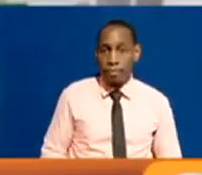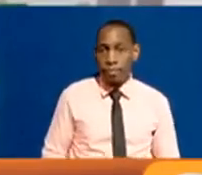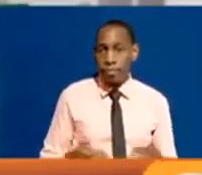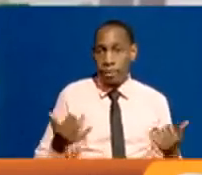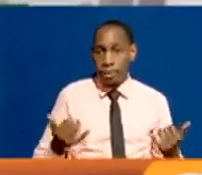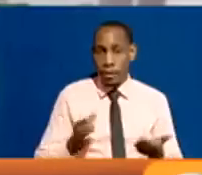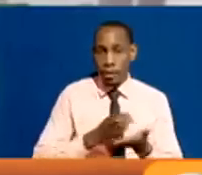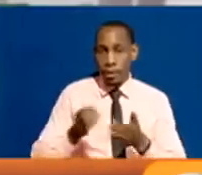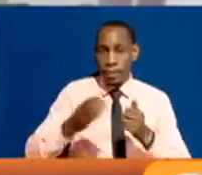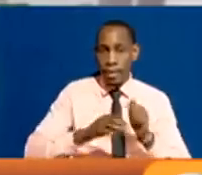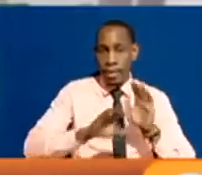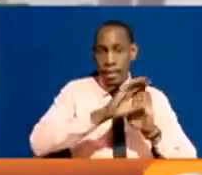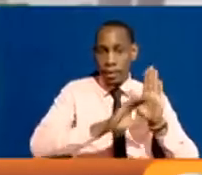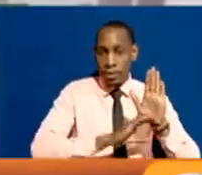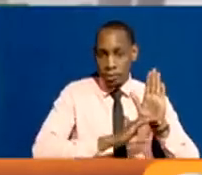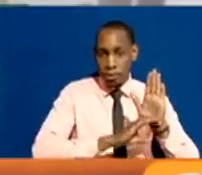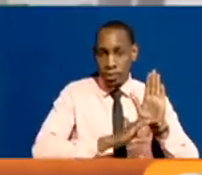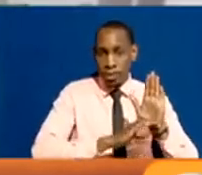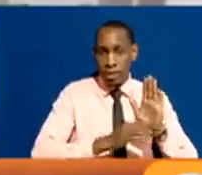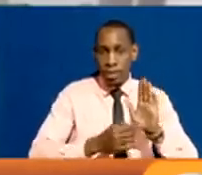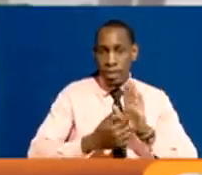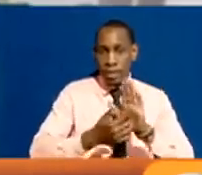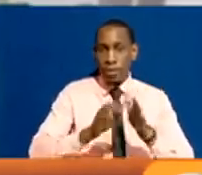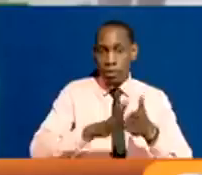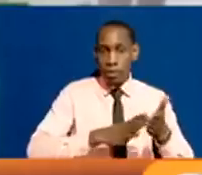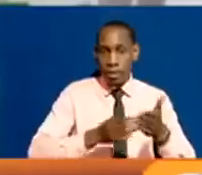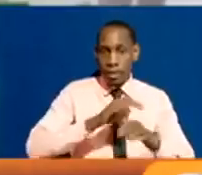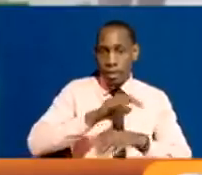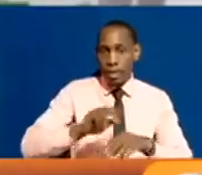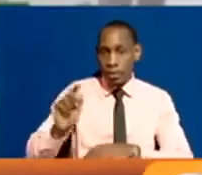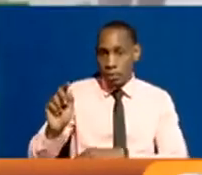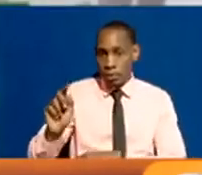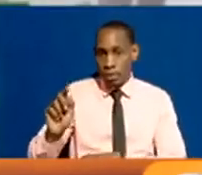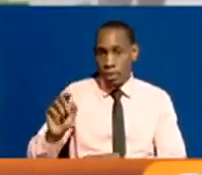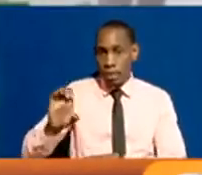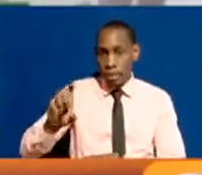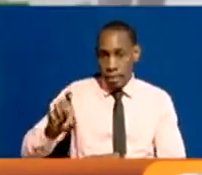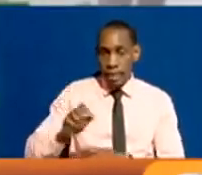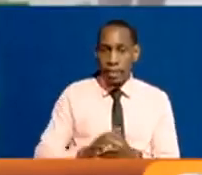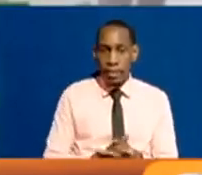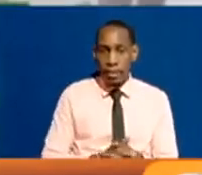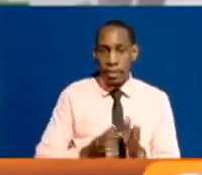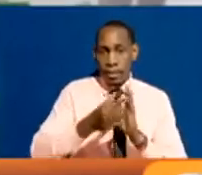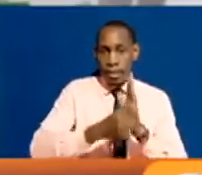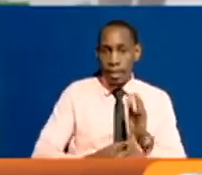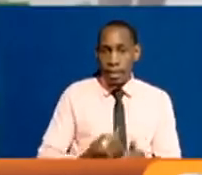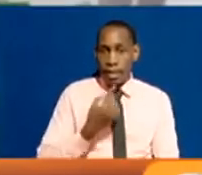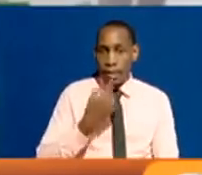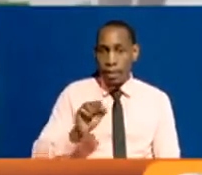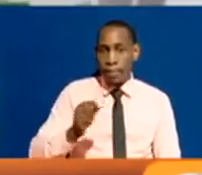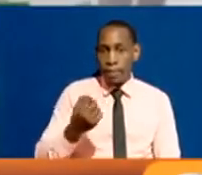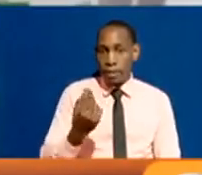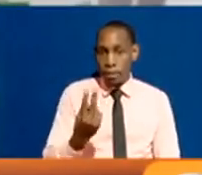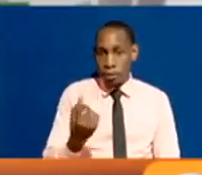Now, Chapter 9 of the Constitution outlines the structure of the national executive, with Article